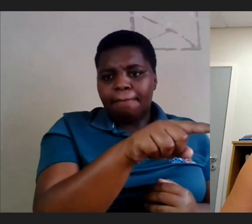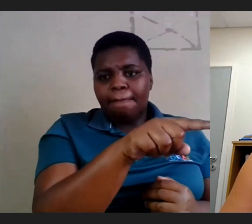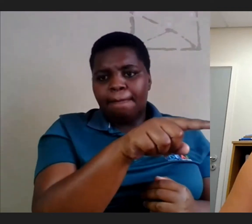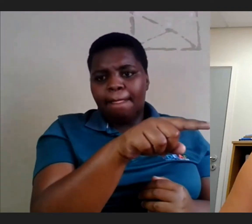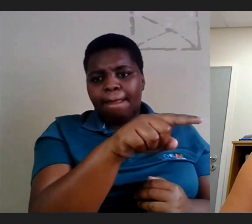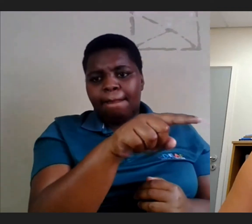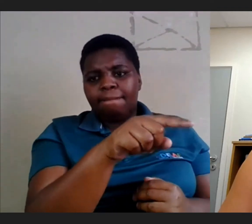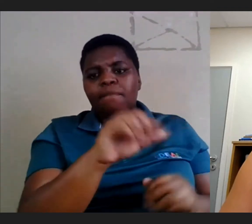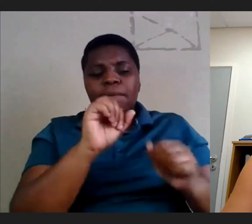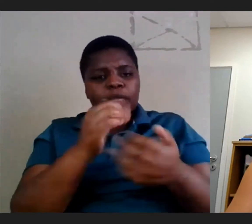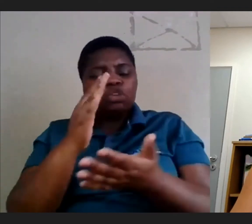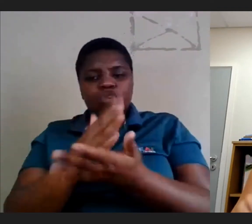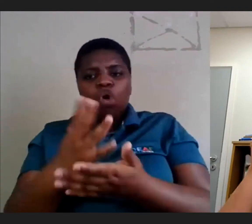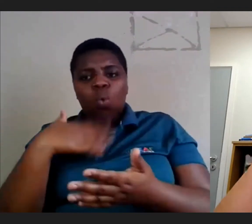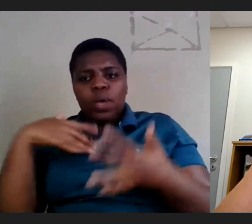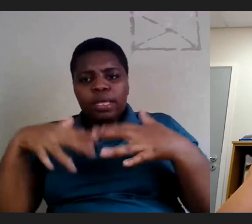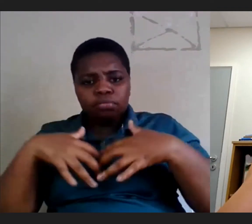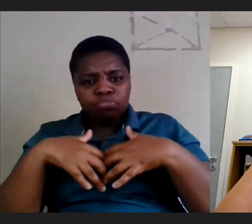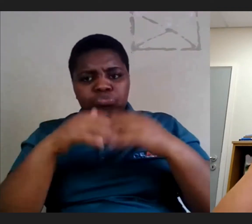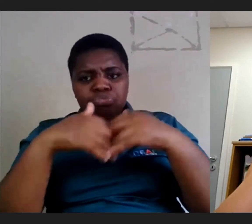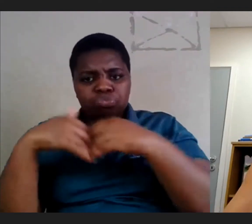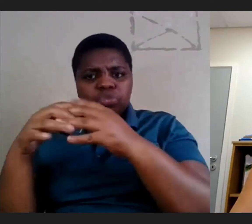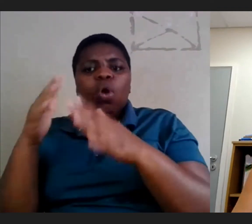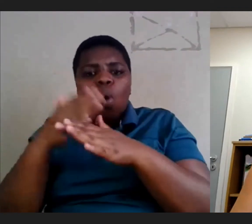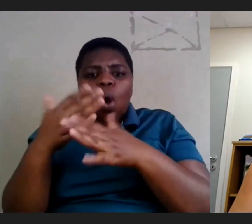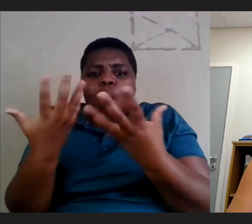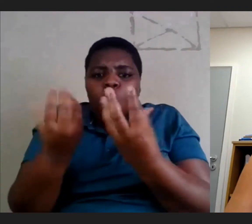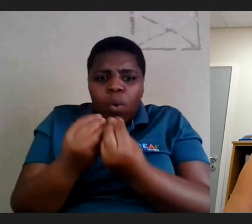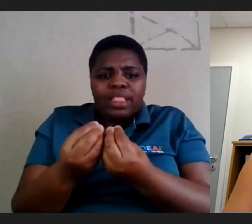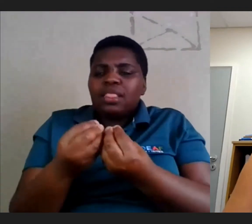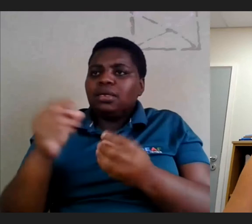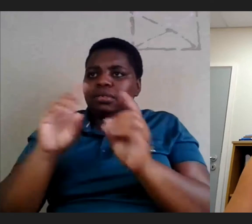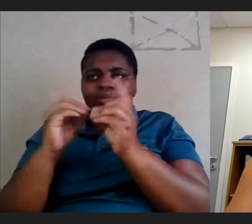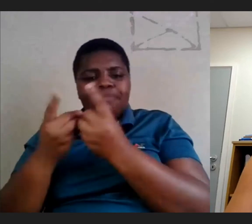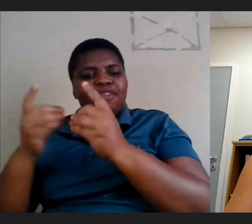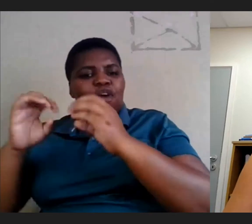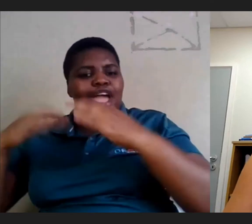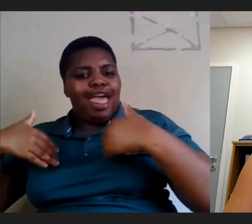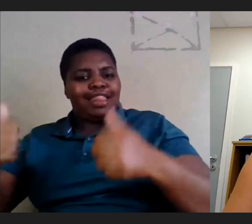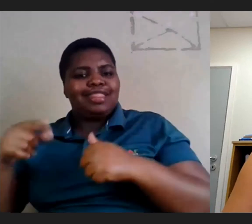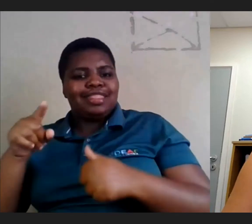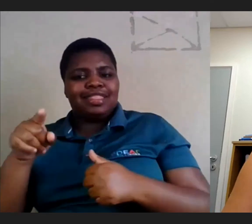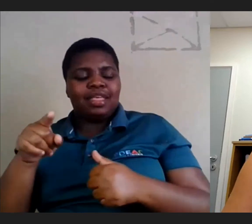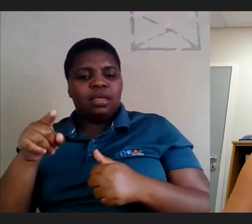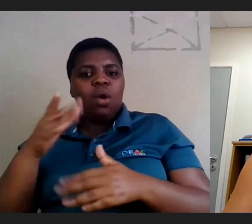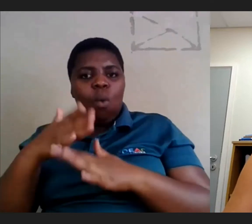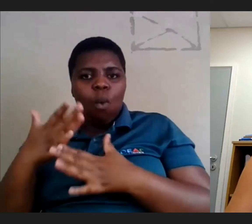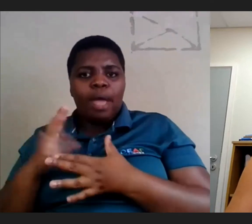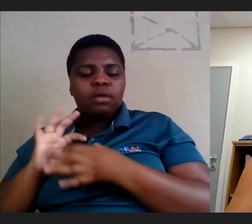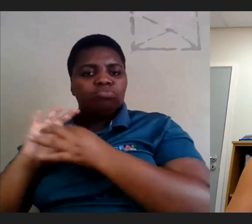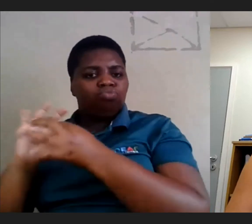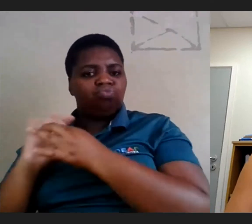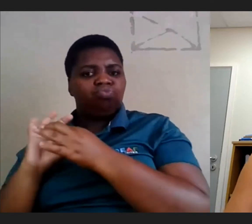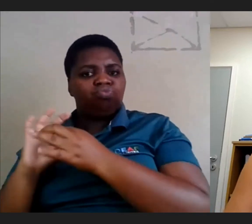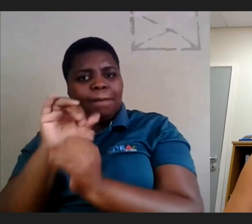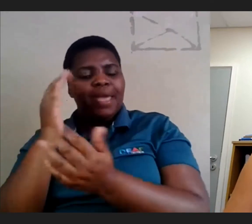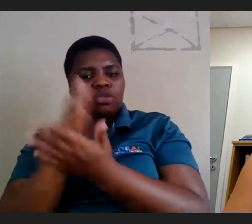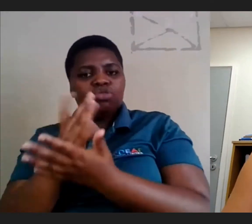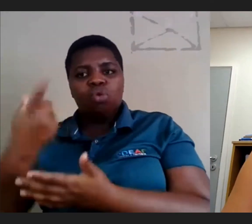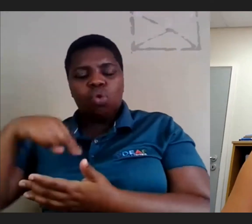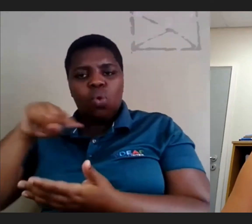actually developing one together with the Department of Health and CDC in order to